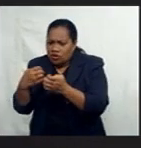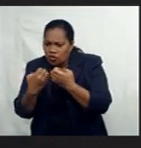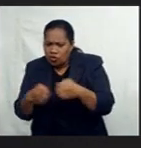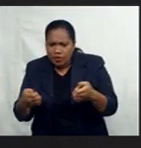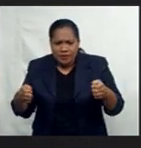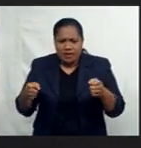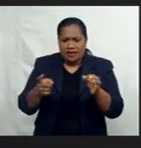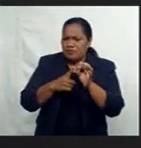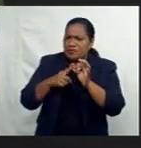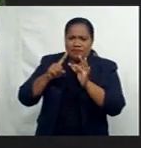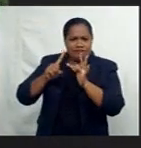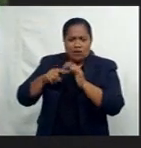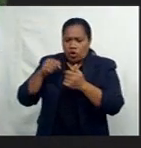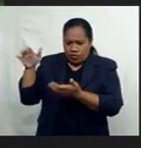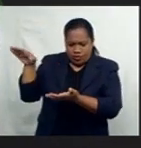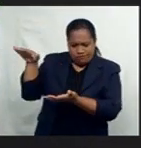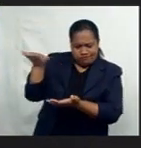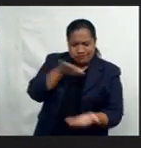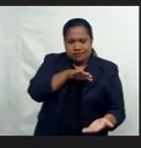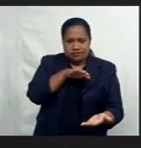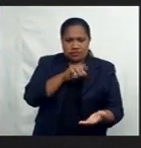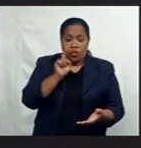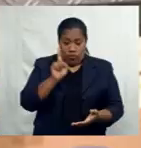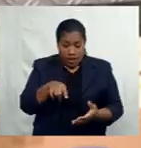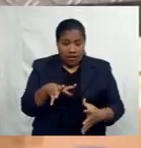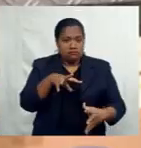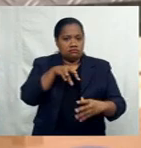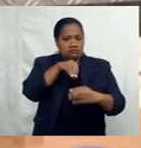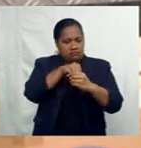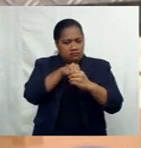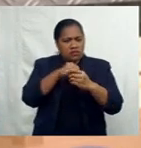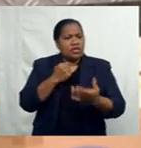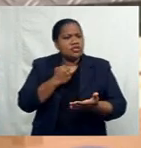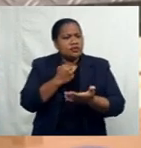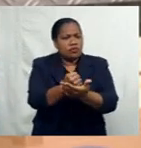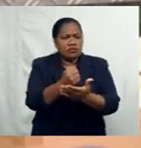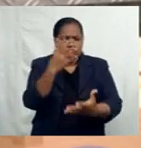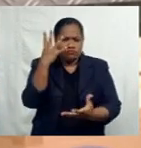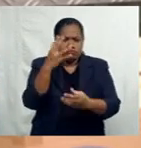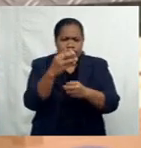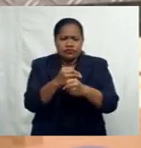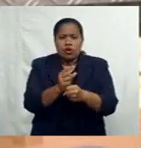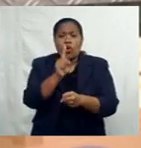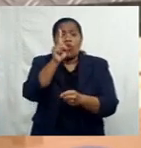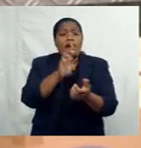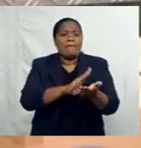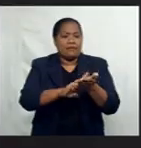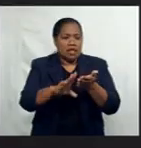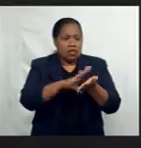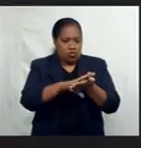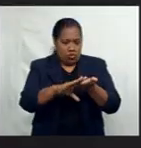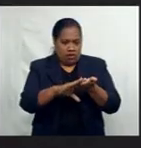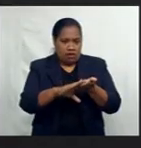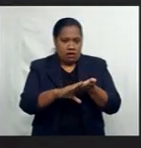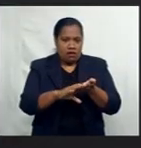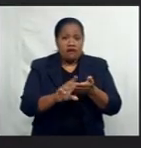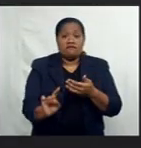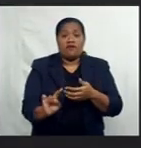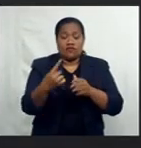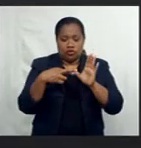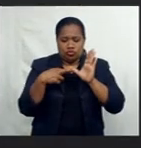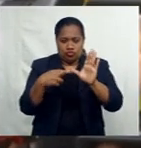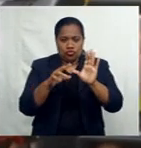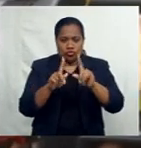personnel. And this has included support totaling over $1 million for first response